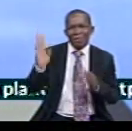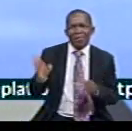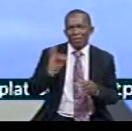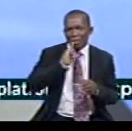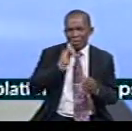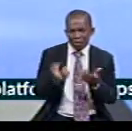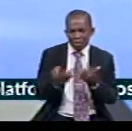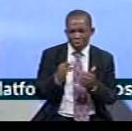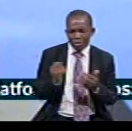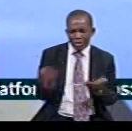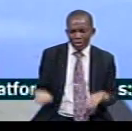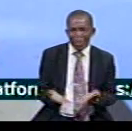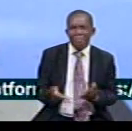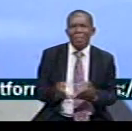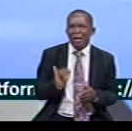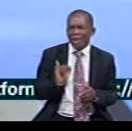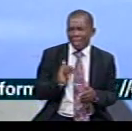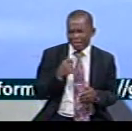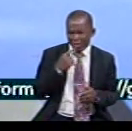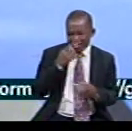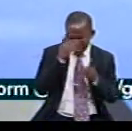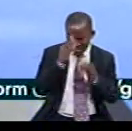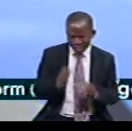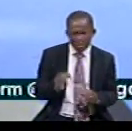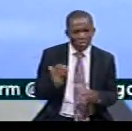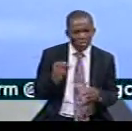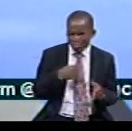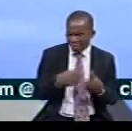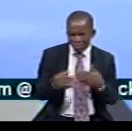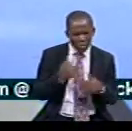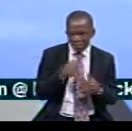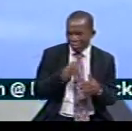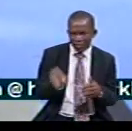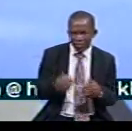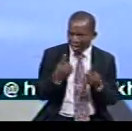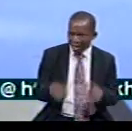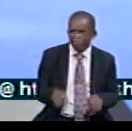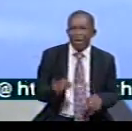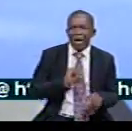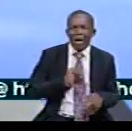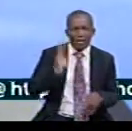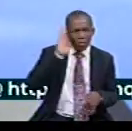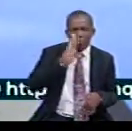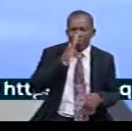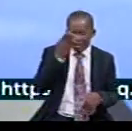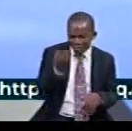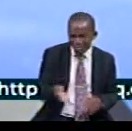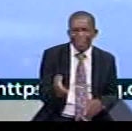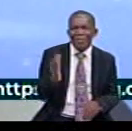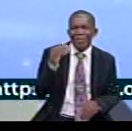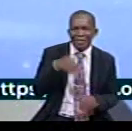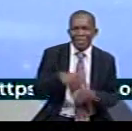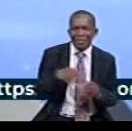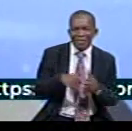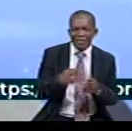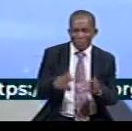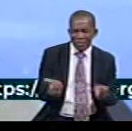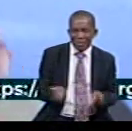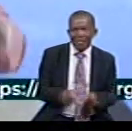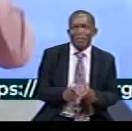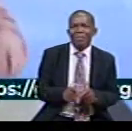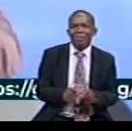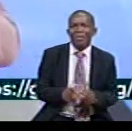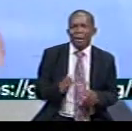the case, even if it meant borrowing, I would do so and then step my foot at Independence Square. And I believe